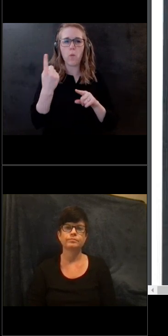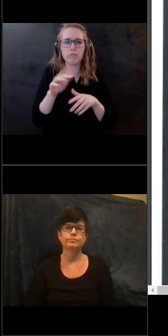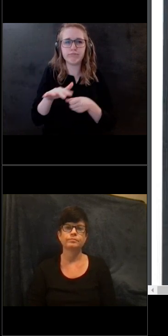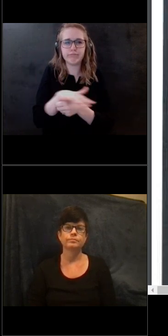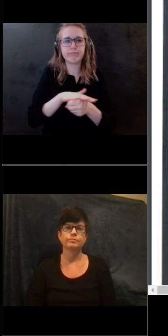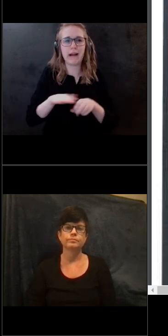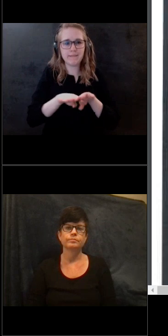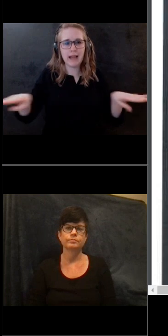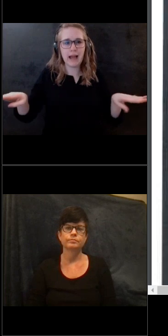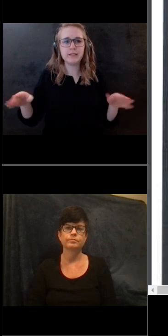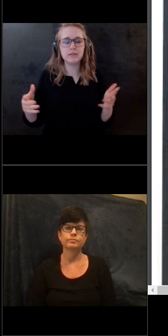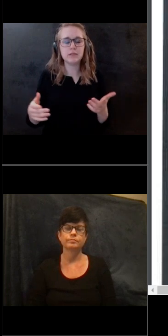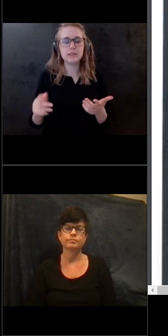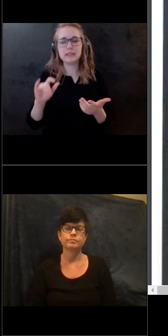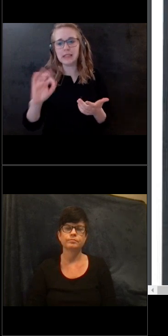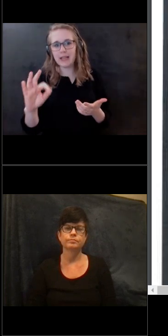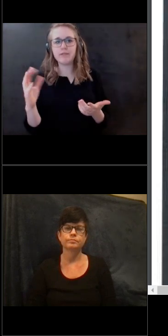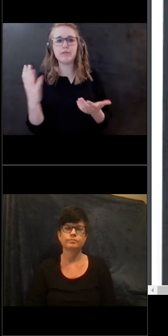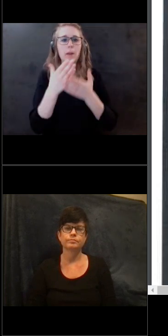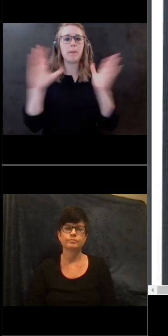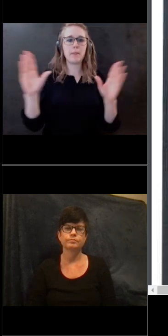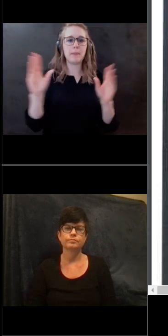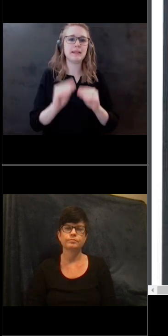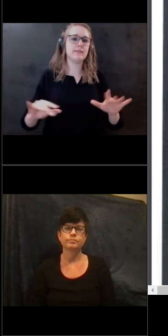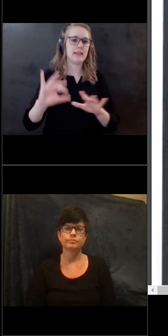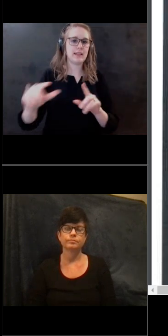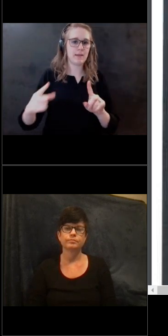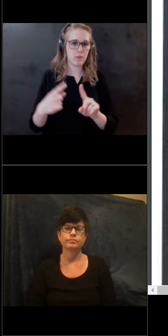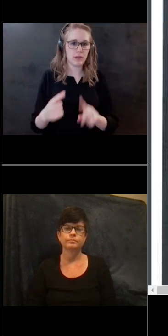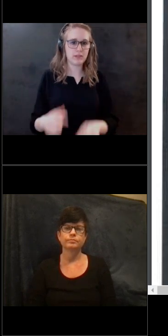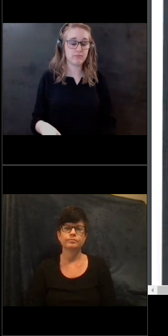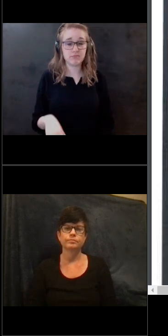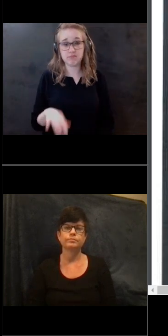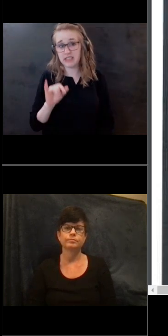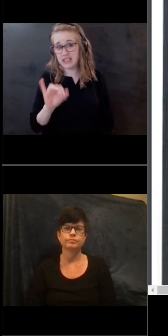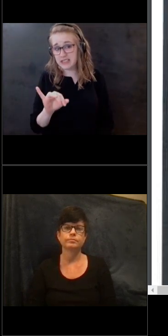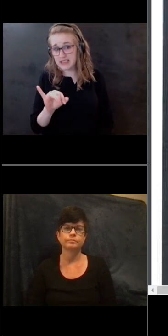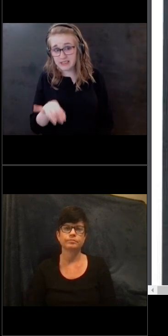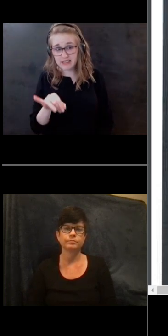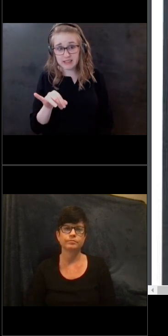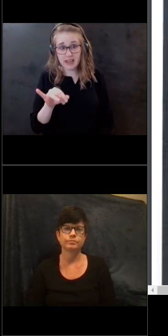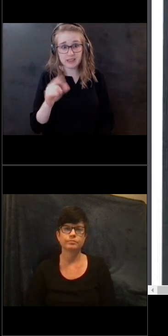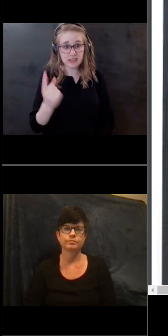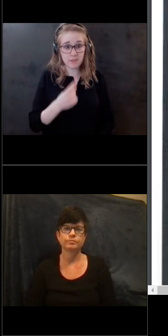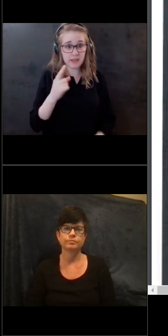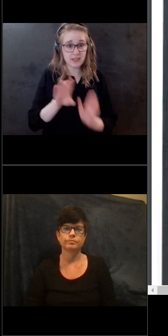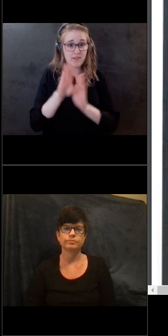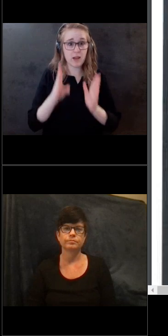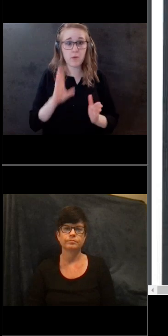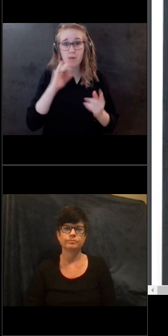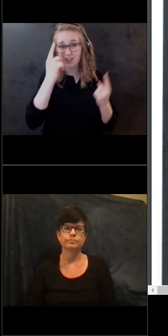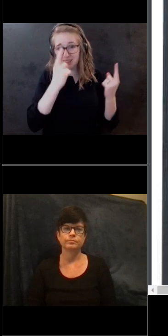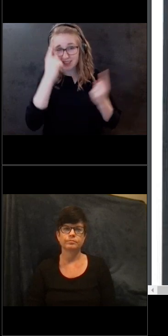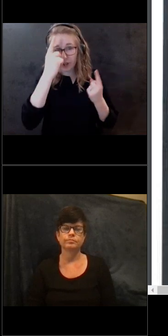that if it were to be public land at that point, is that something that the developer would consider